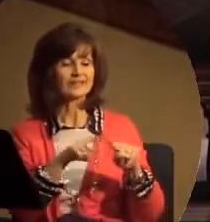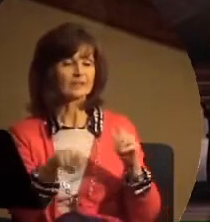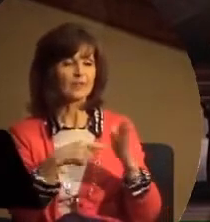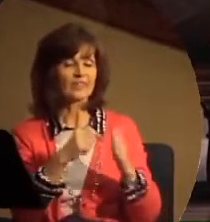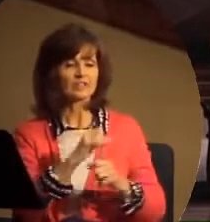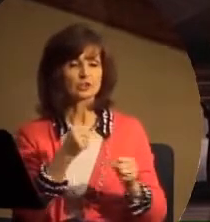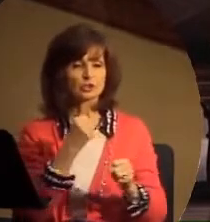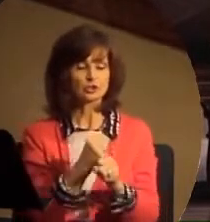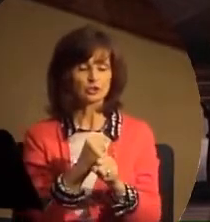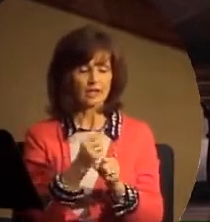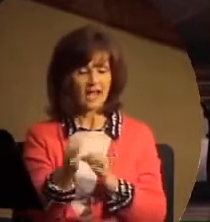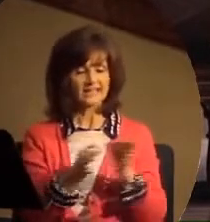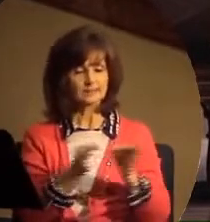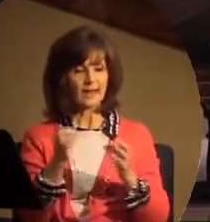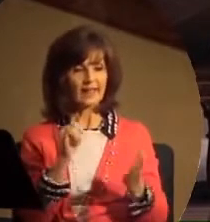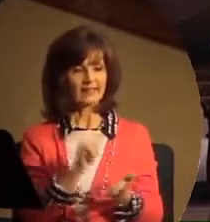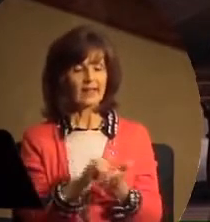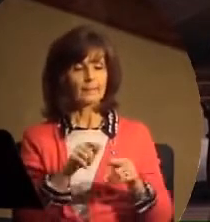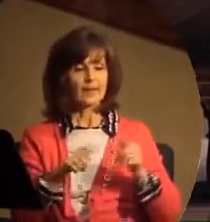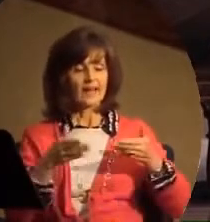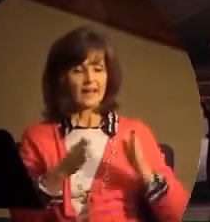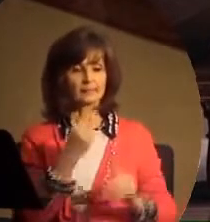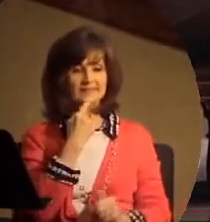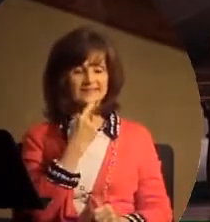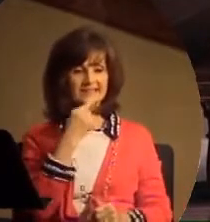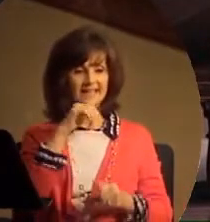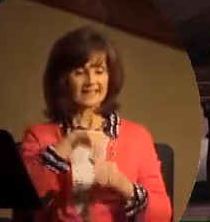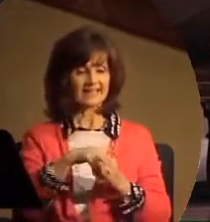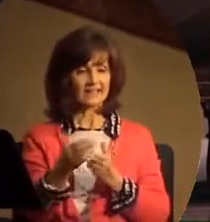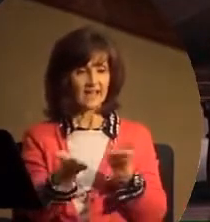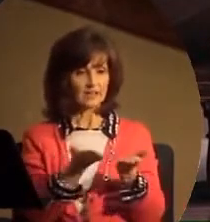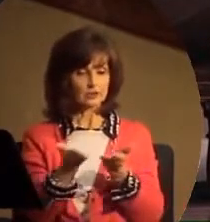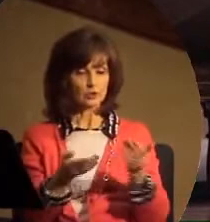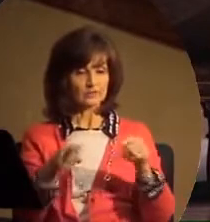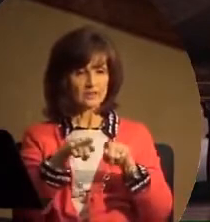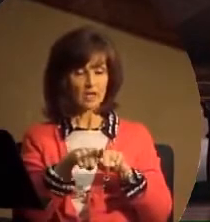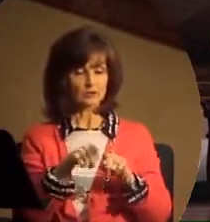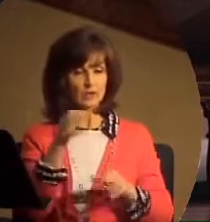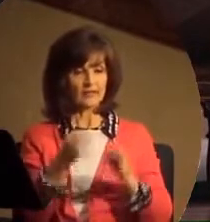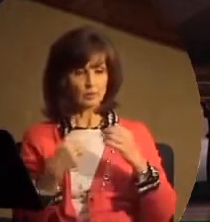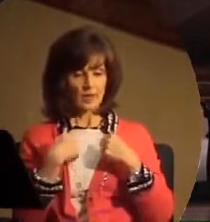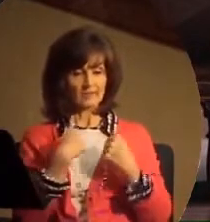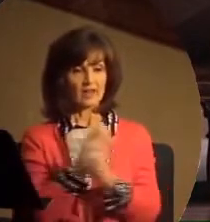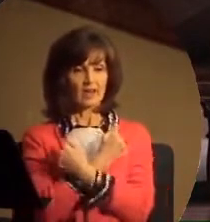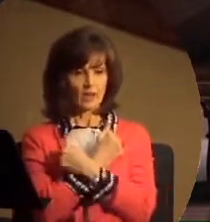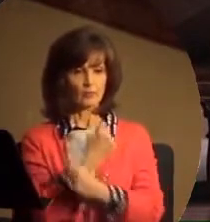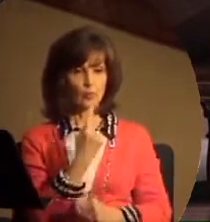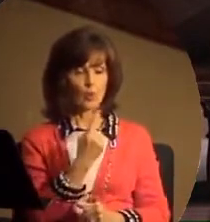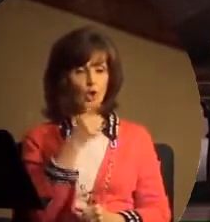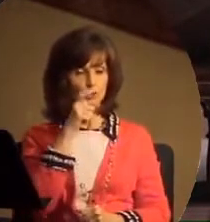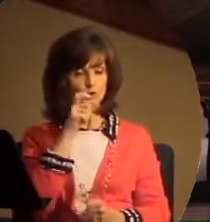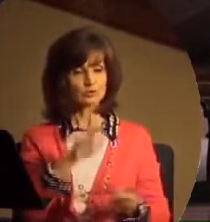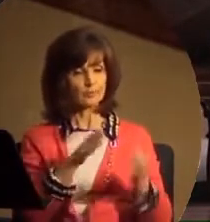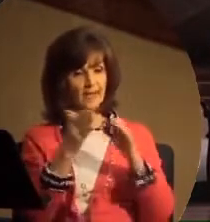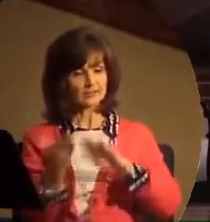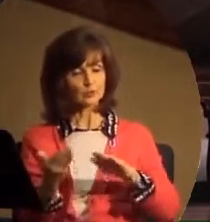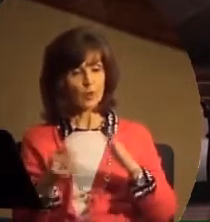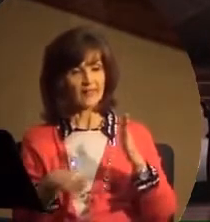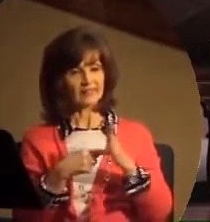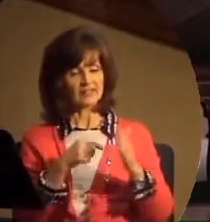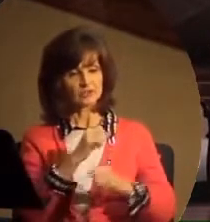And so I'll explain that. But let me say this, in that service also, if you've had a loved one that has passed away this